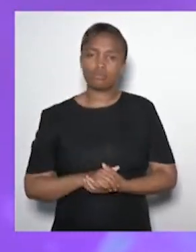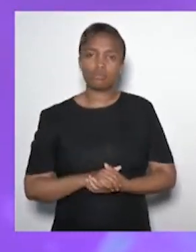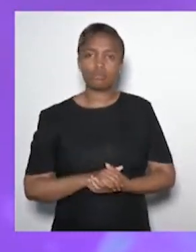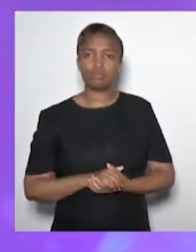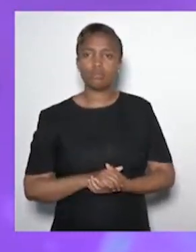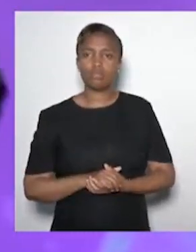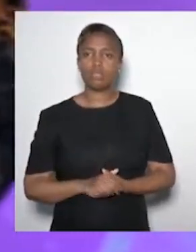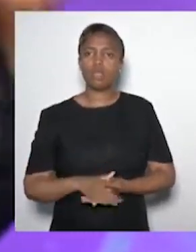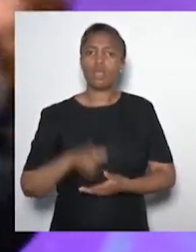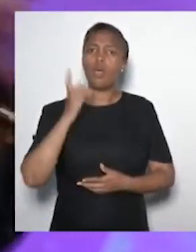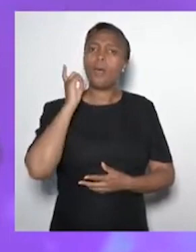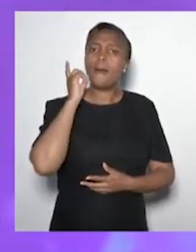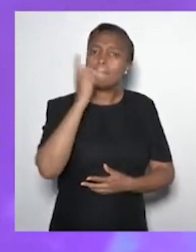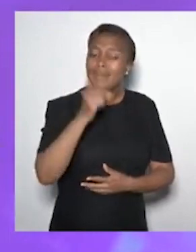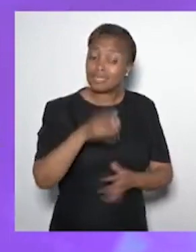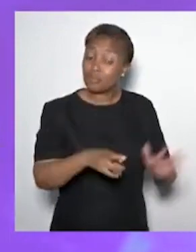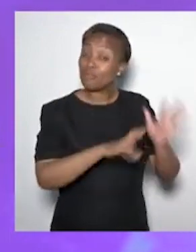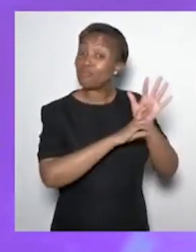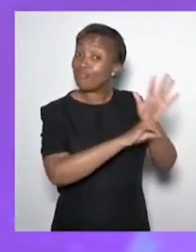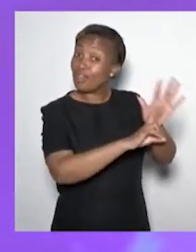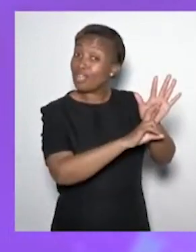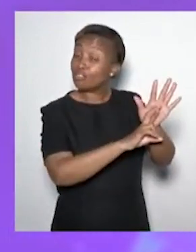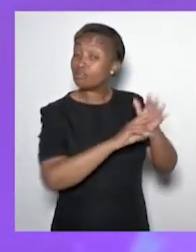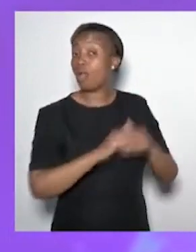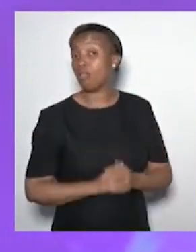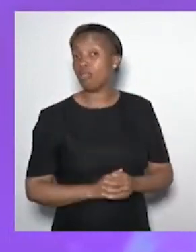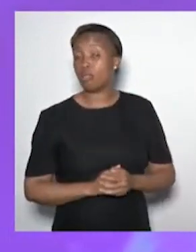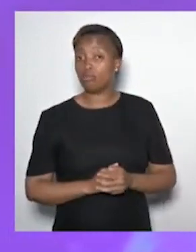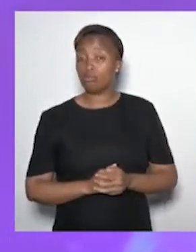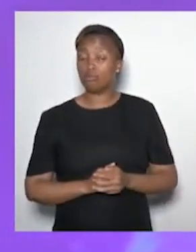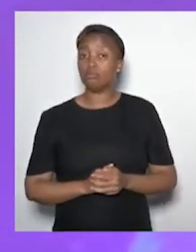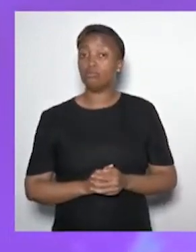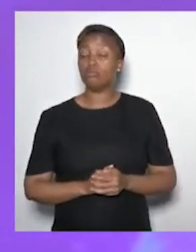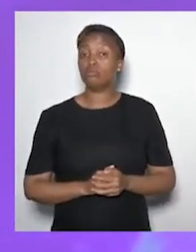It must be revelational.